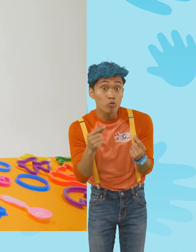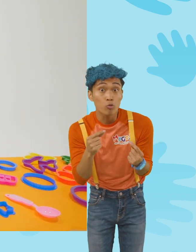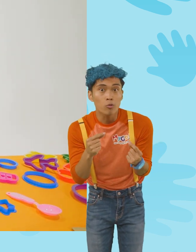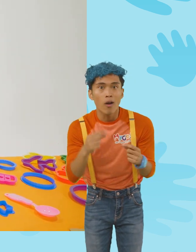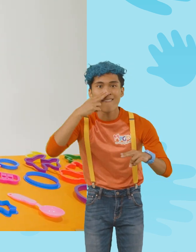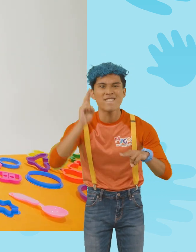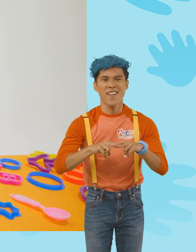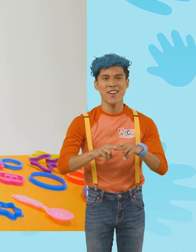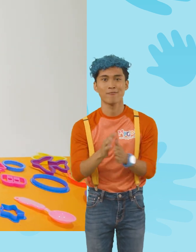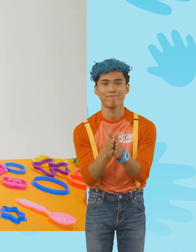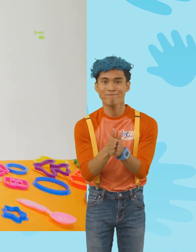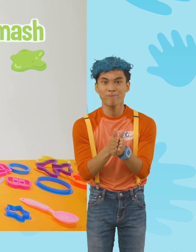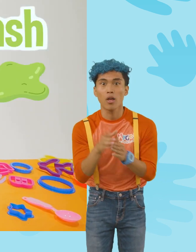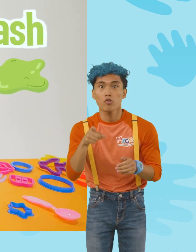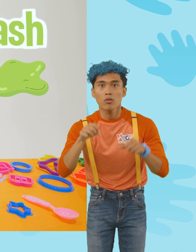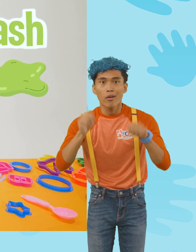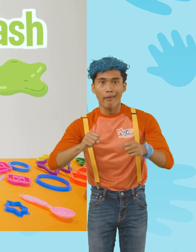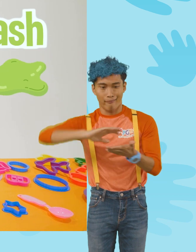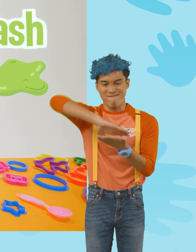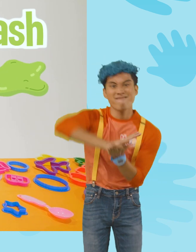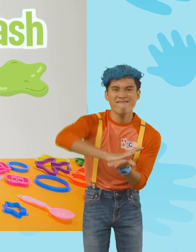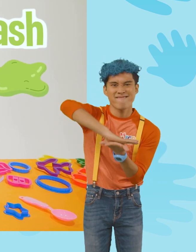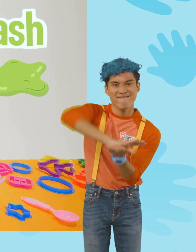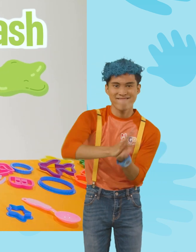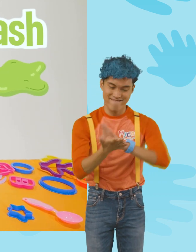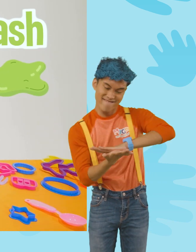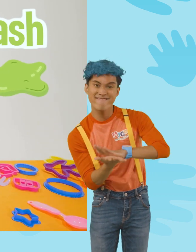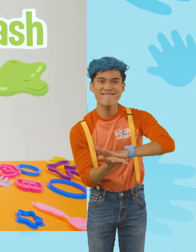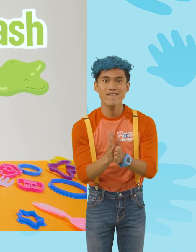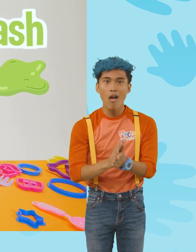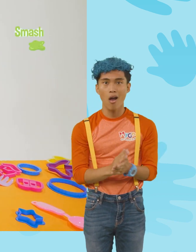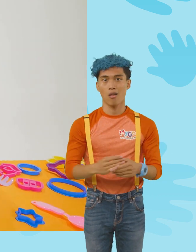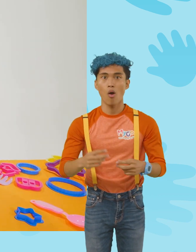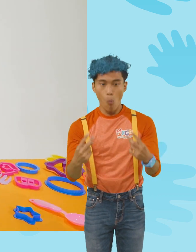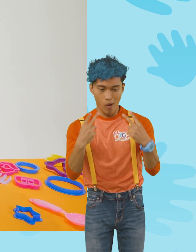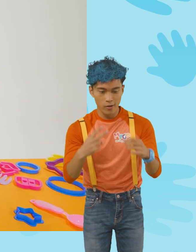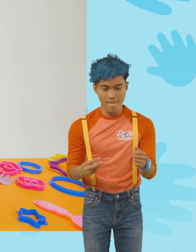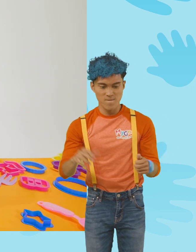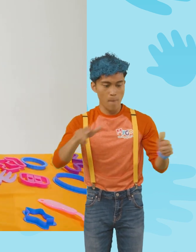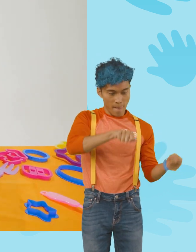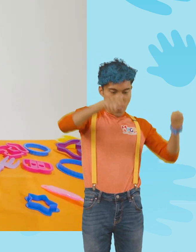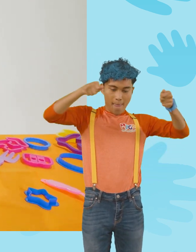fun. You can actually smash it flat. Watch this trick.